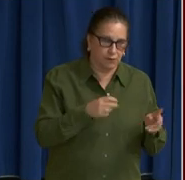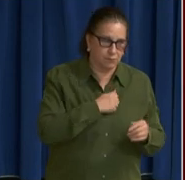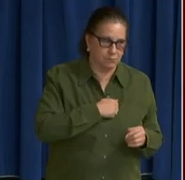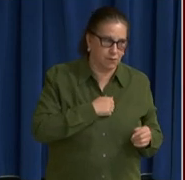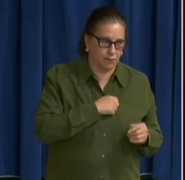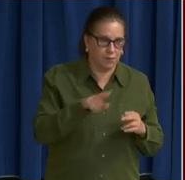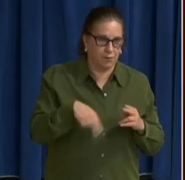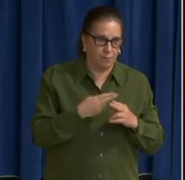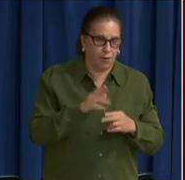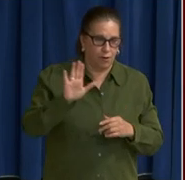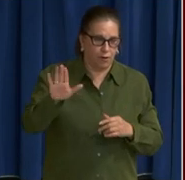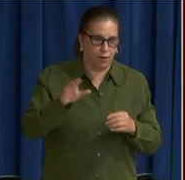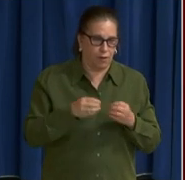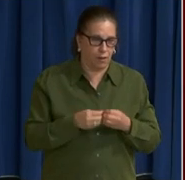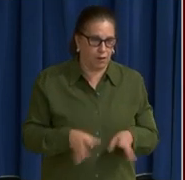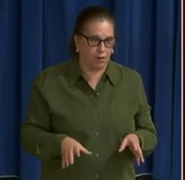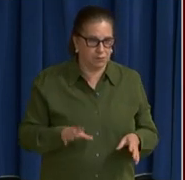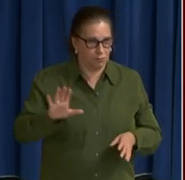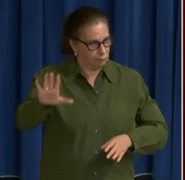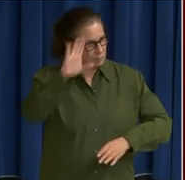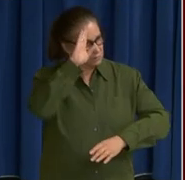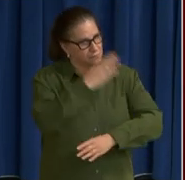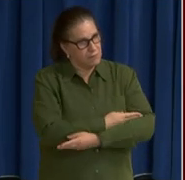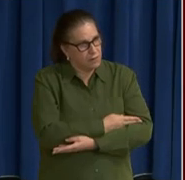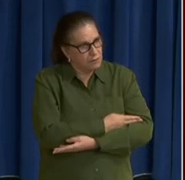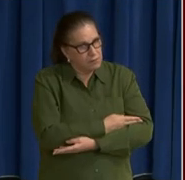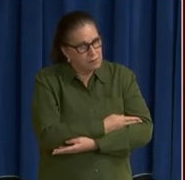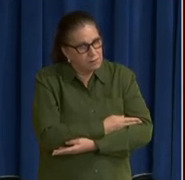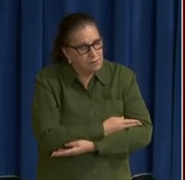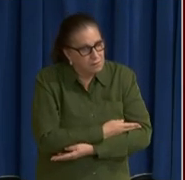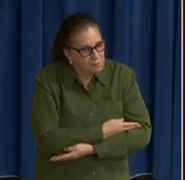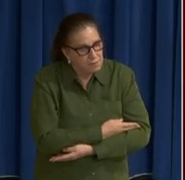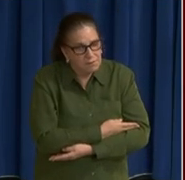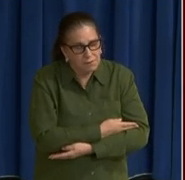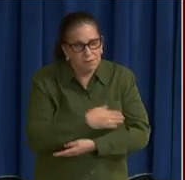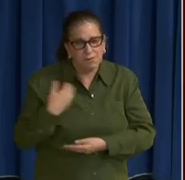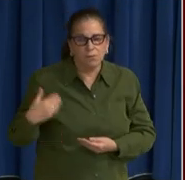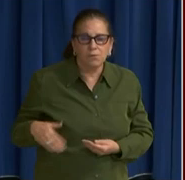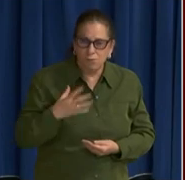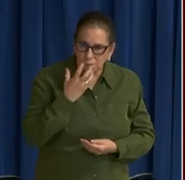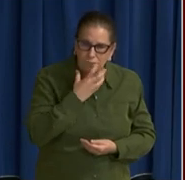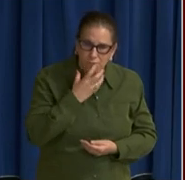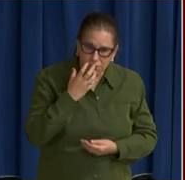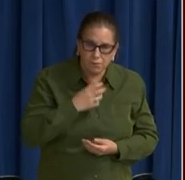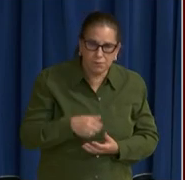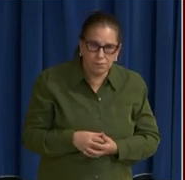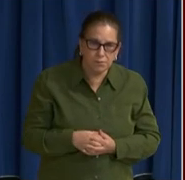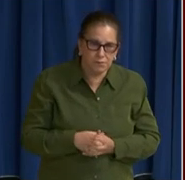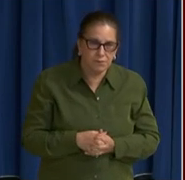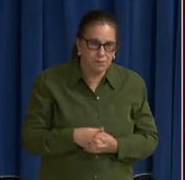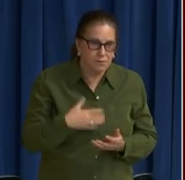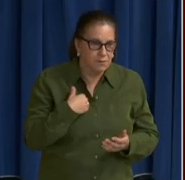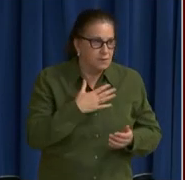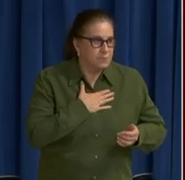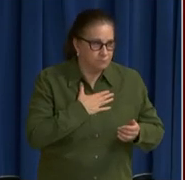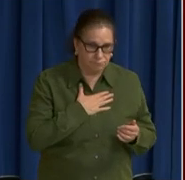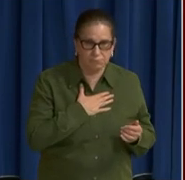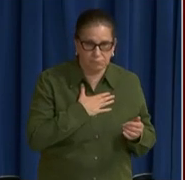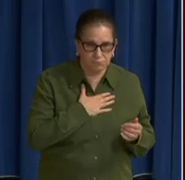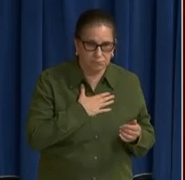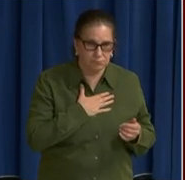her son, and unfortunately, I'm sure that she's going to be reliving that